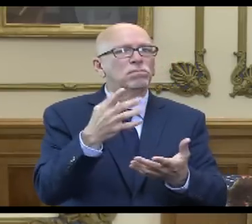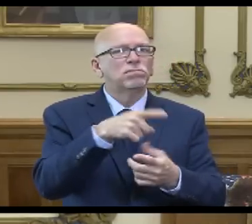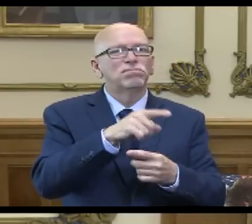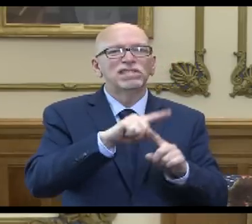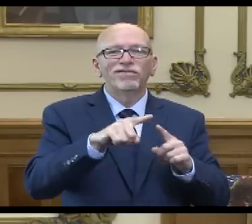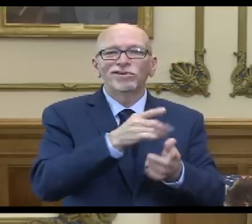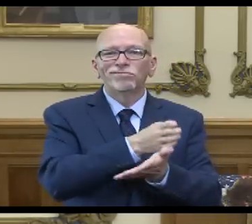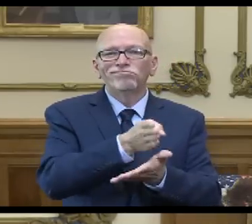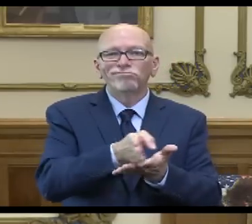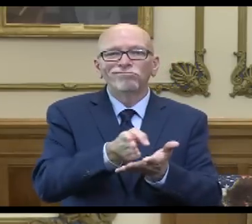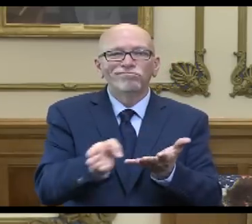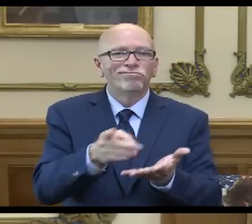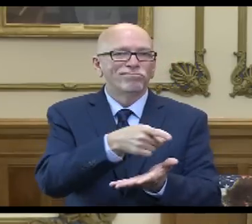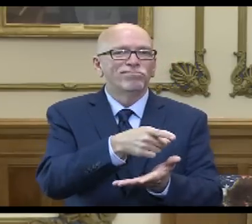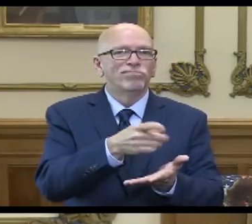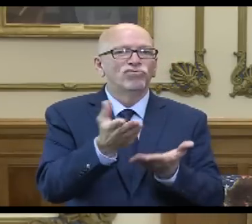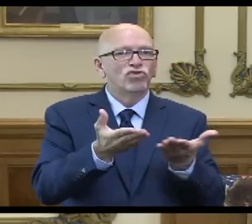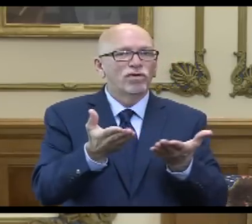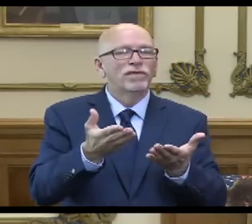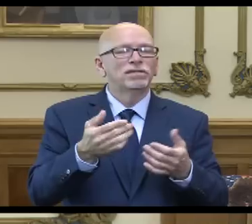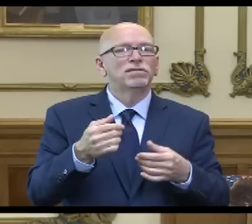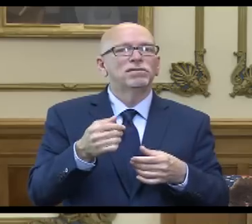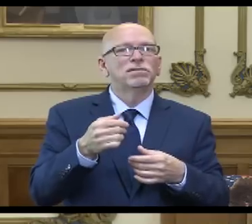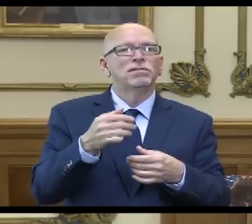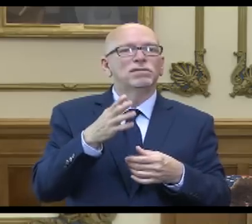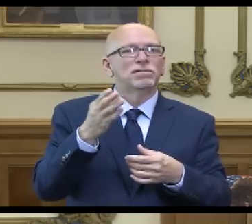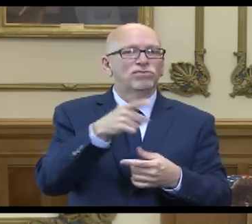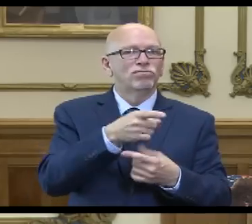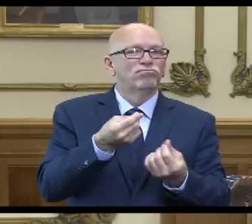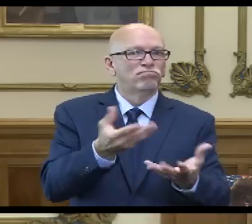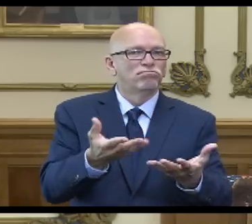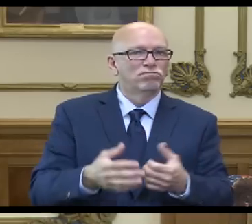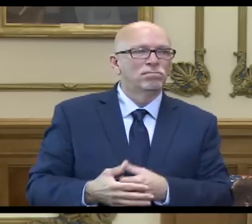multiple areas of service and delivery.